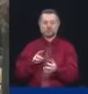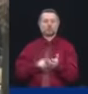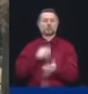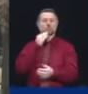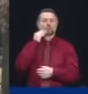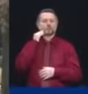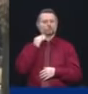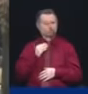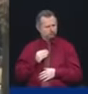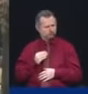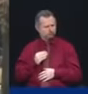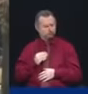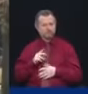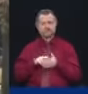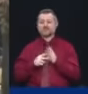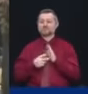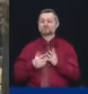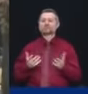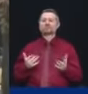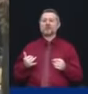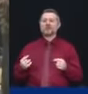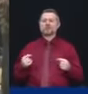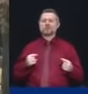it became highly politicized.